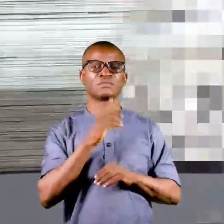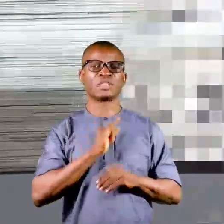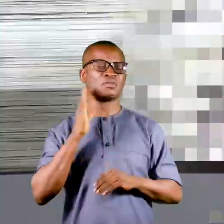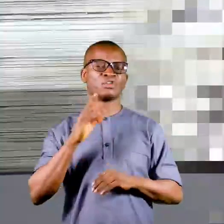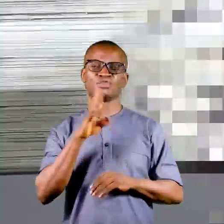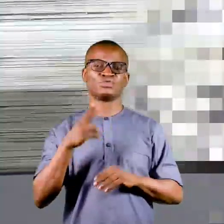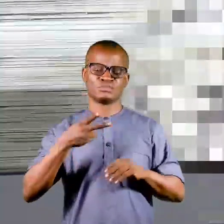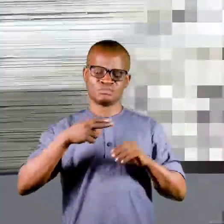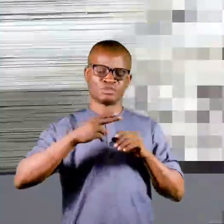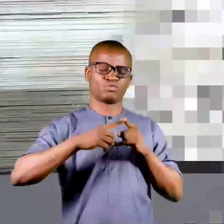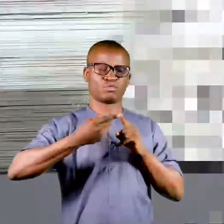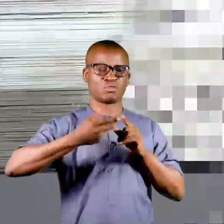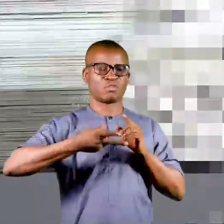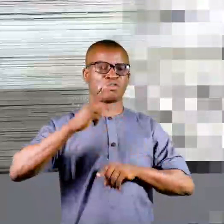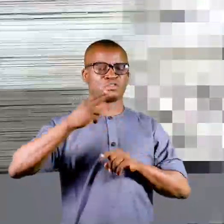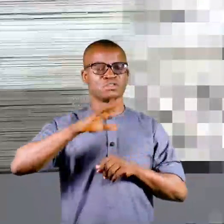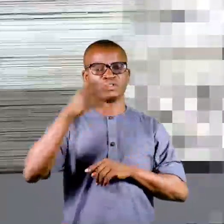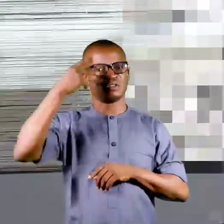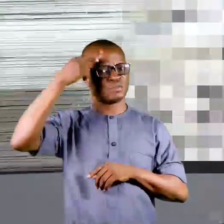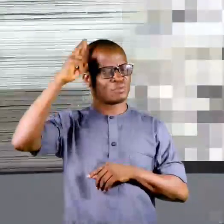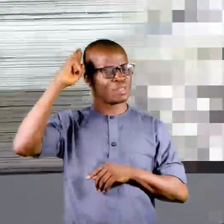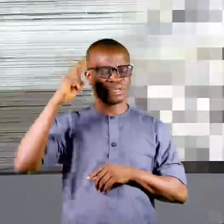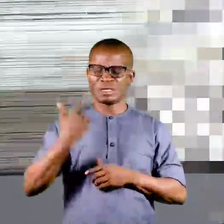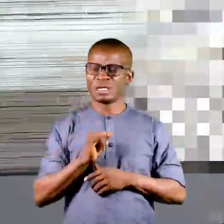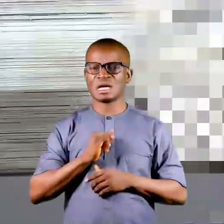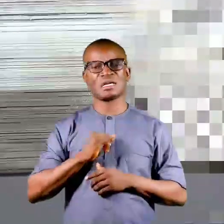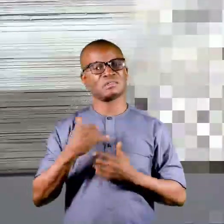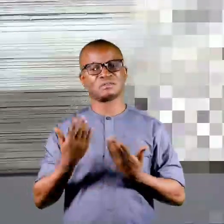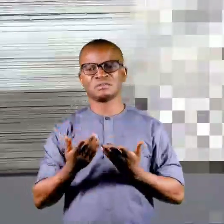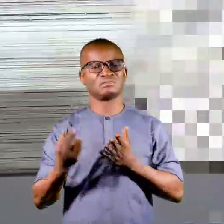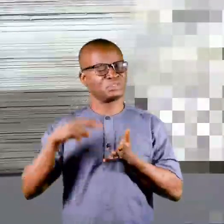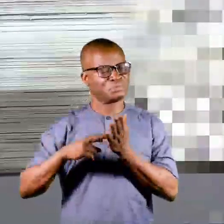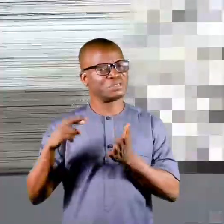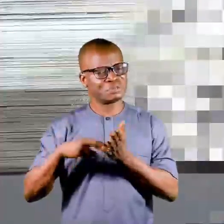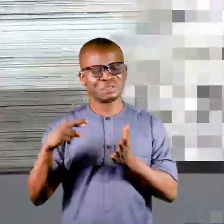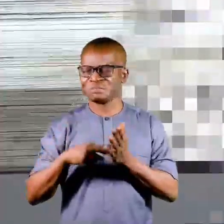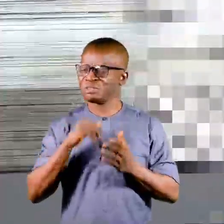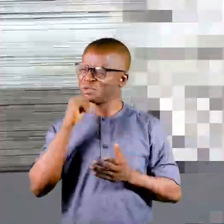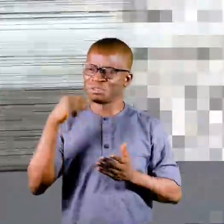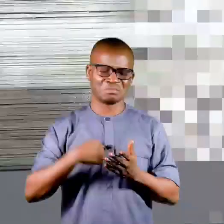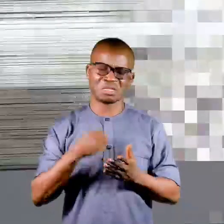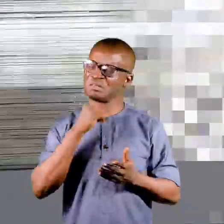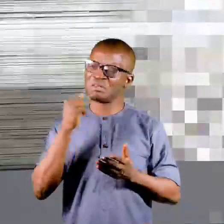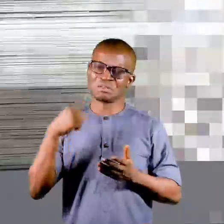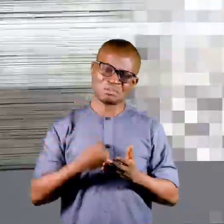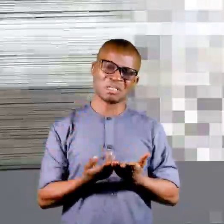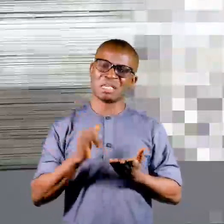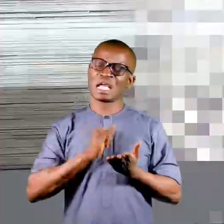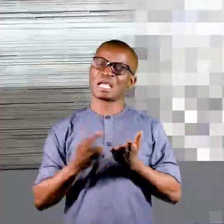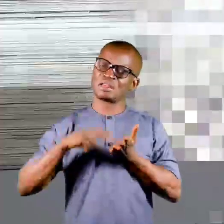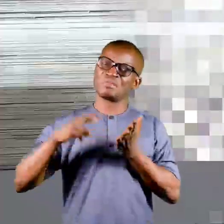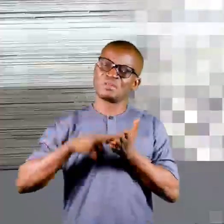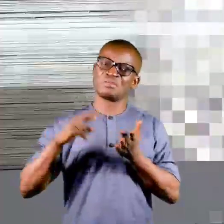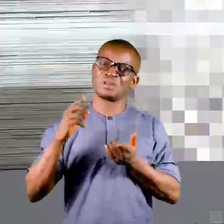scissors and cut my hair. And I said, Mommy, I'm not the one that eat it. I'm still repeating that I'm not the one. I want her to understand